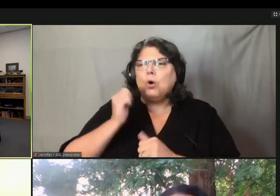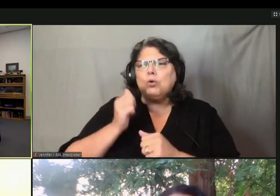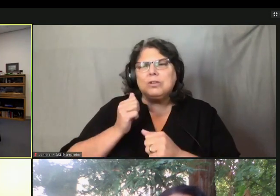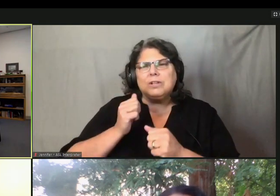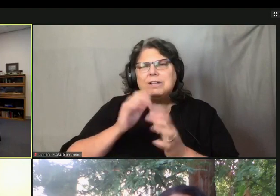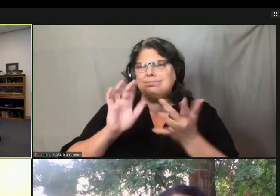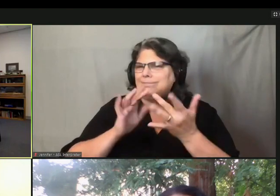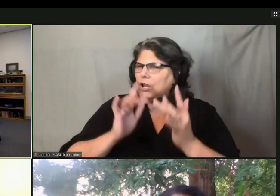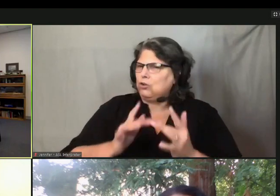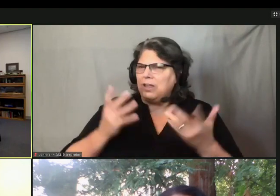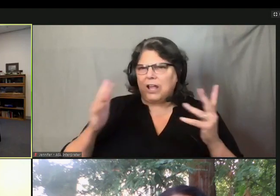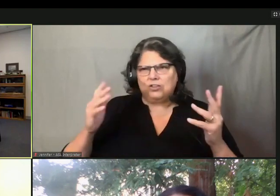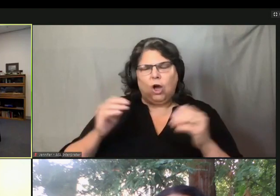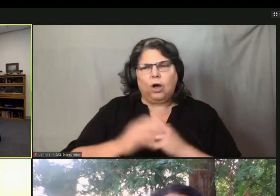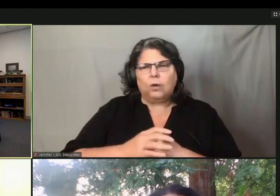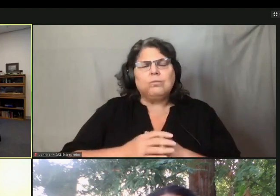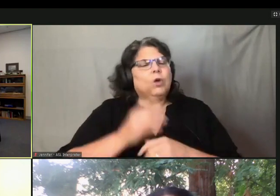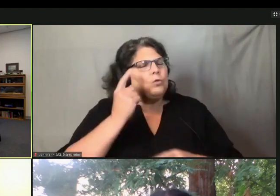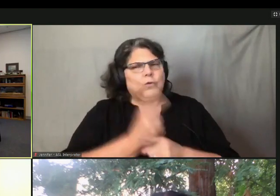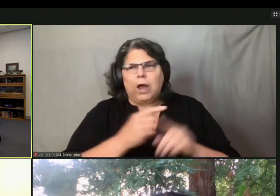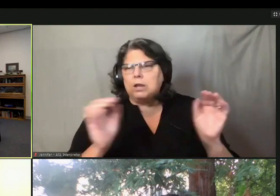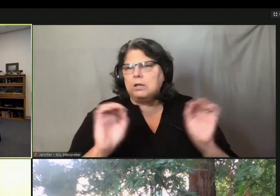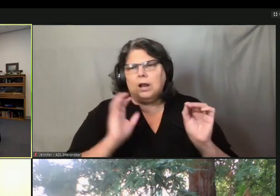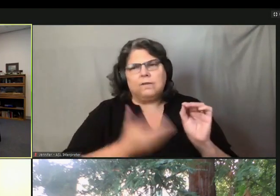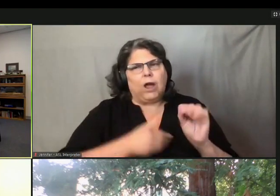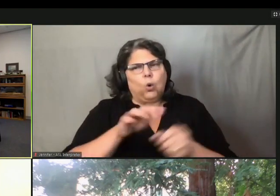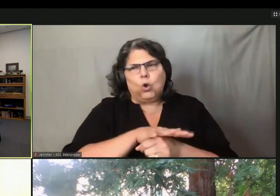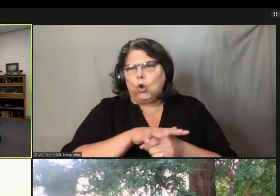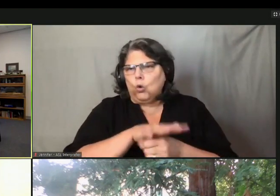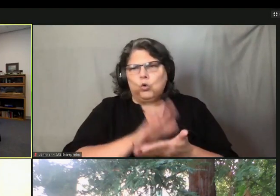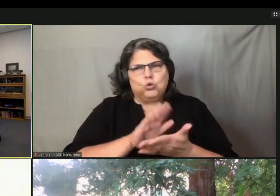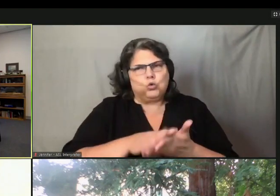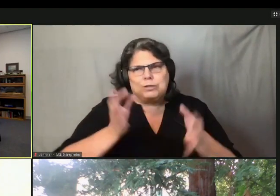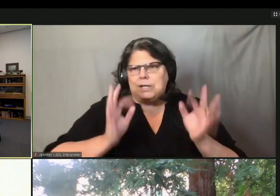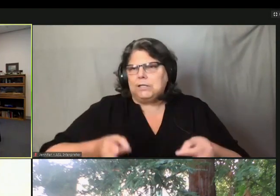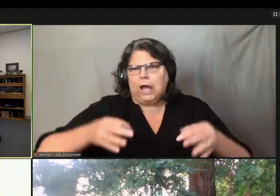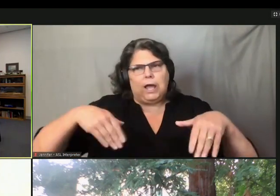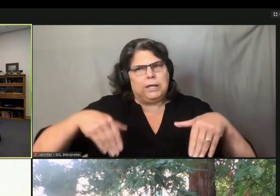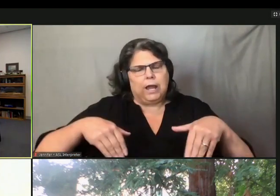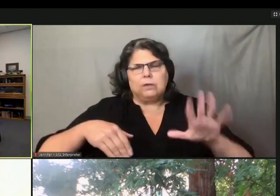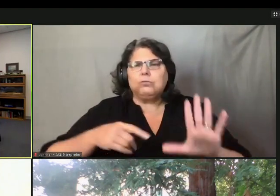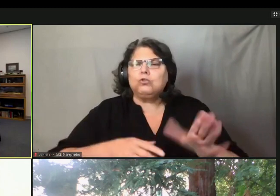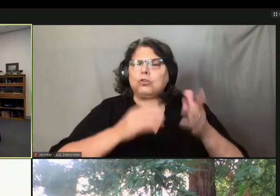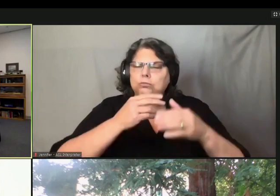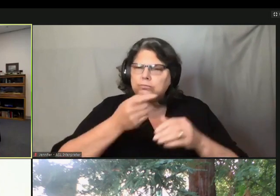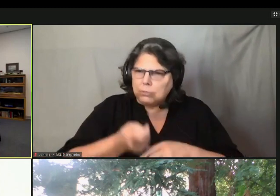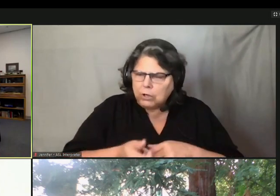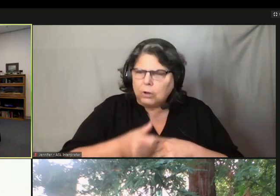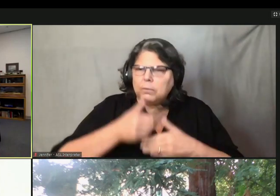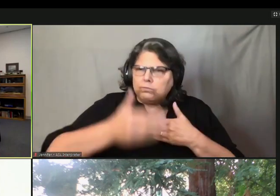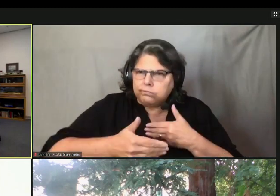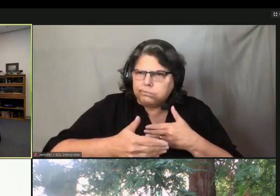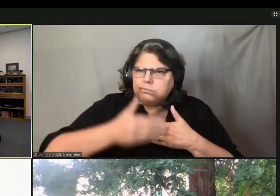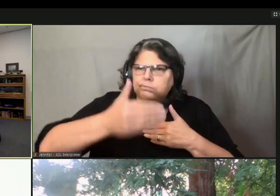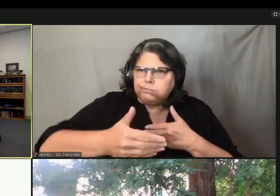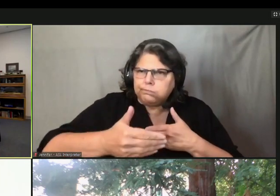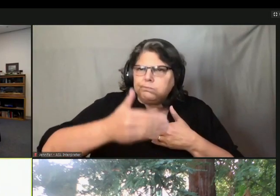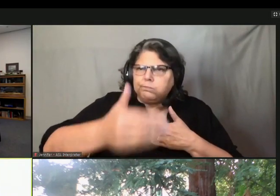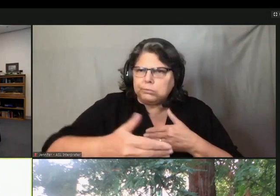and none of our local schools have made that commitment. They're taking it in increments. Yeah. Okay.